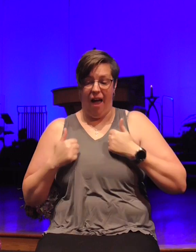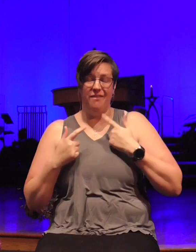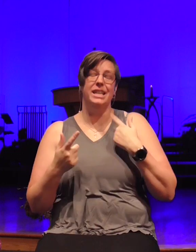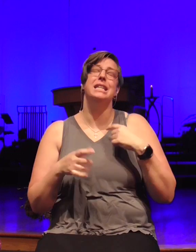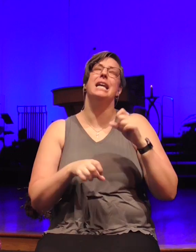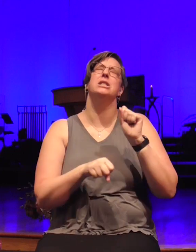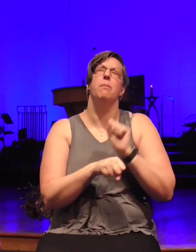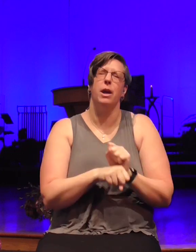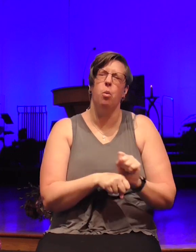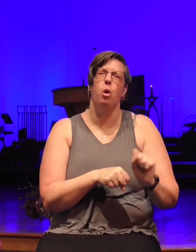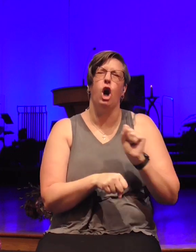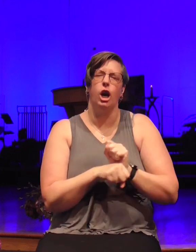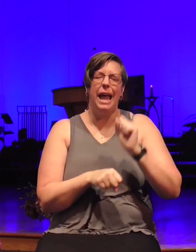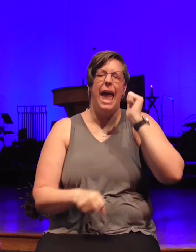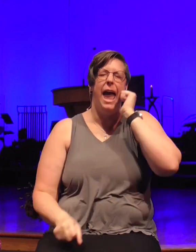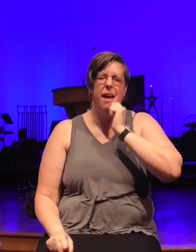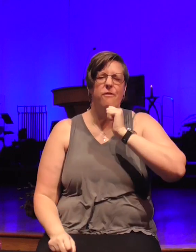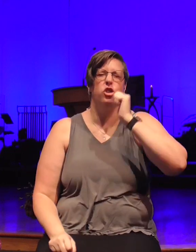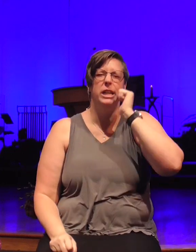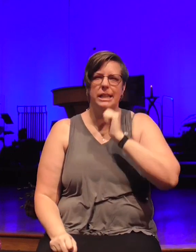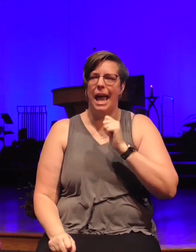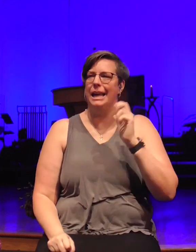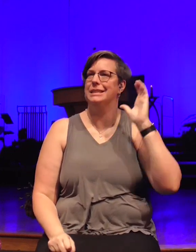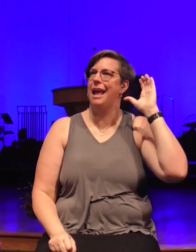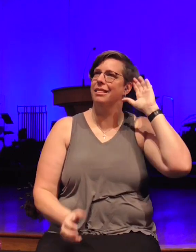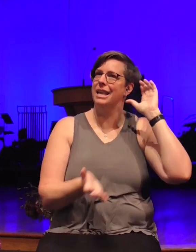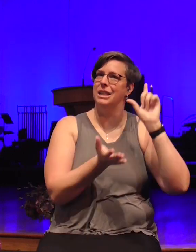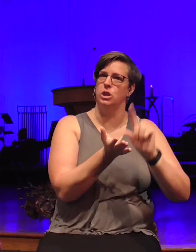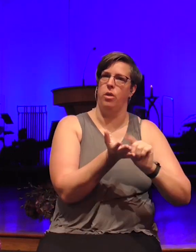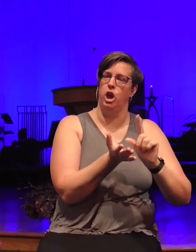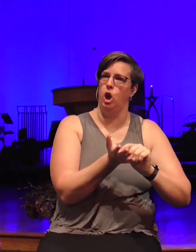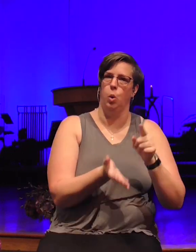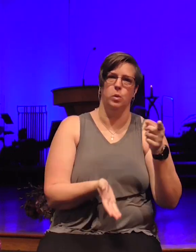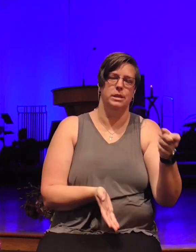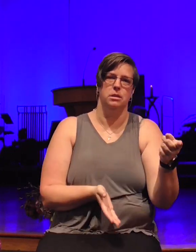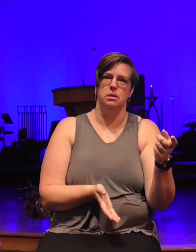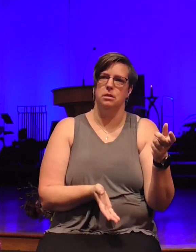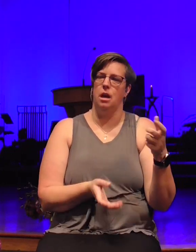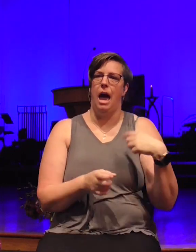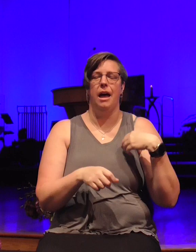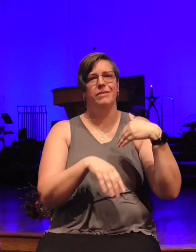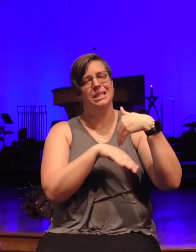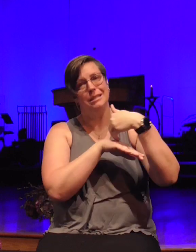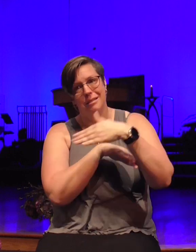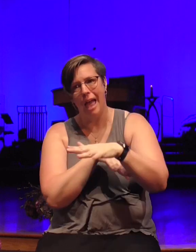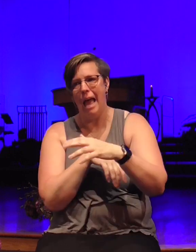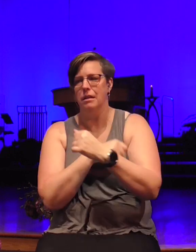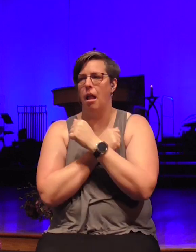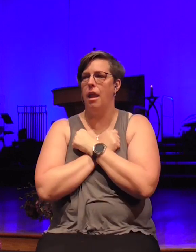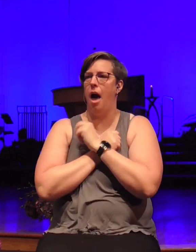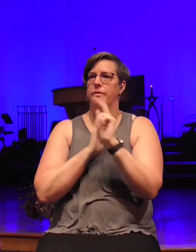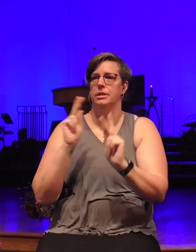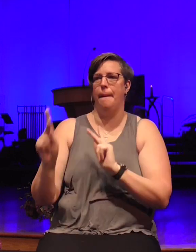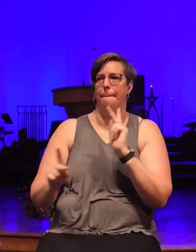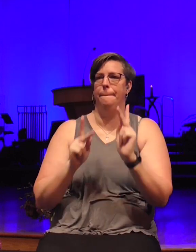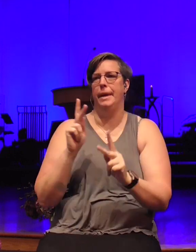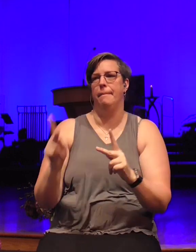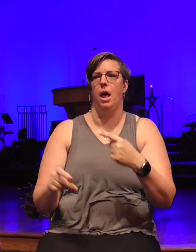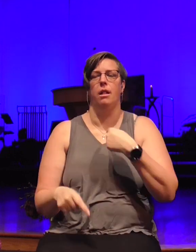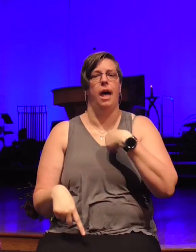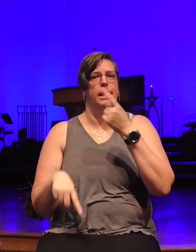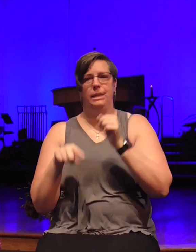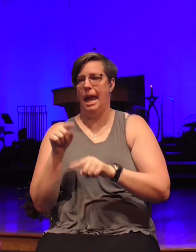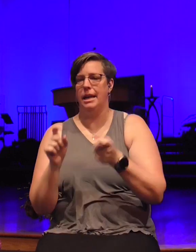me work every day as I hear the news. Work every day to send love to people I